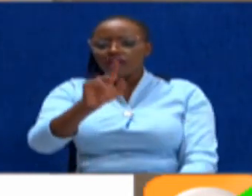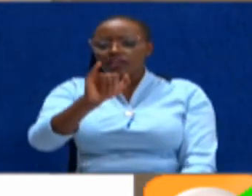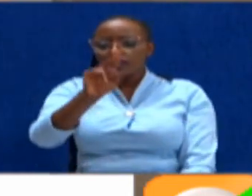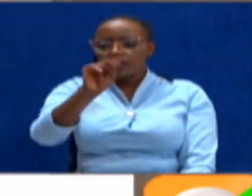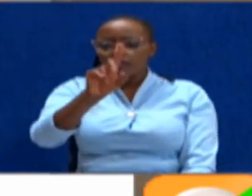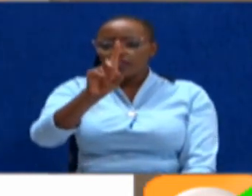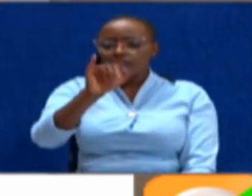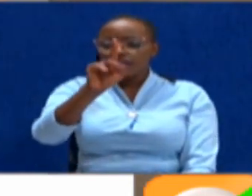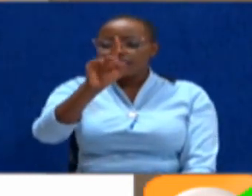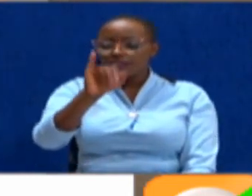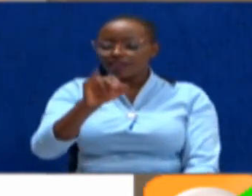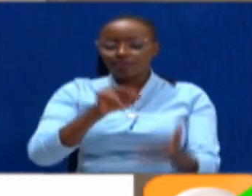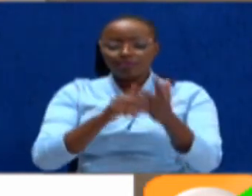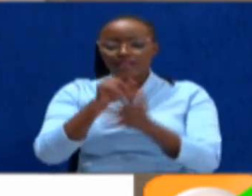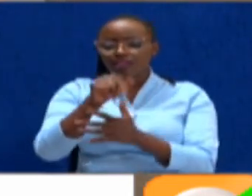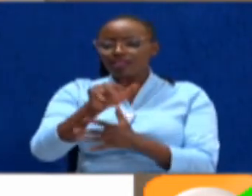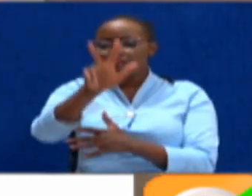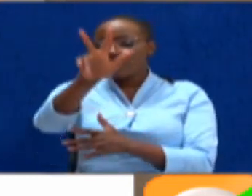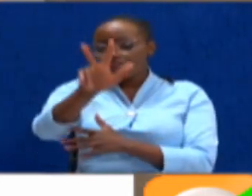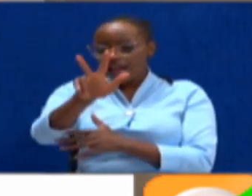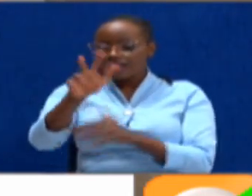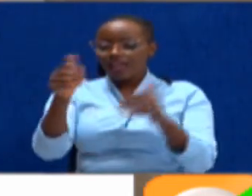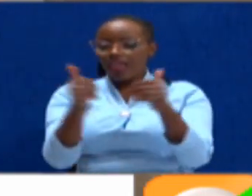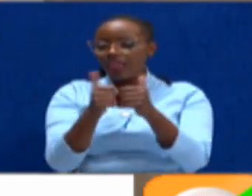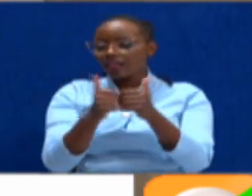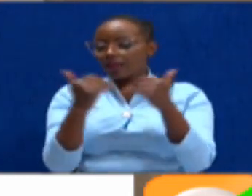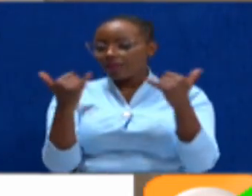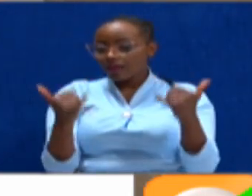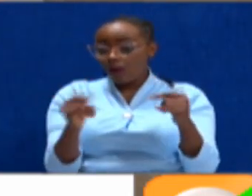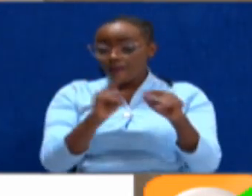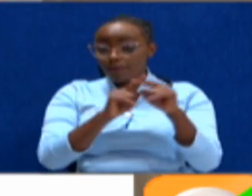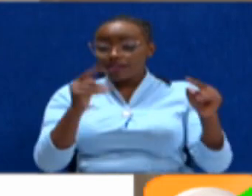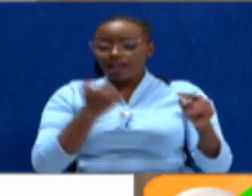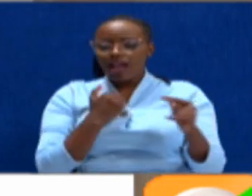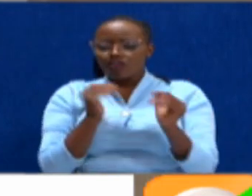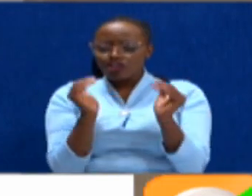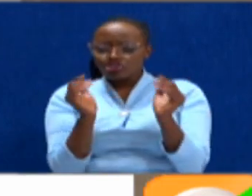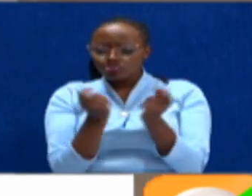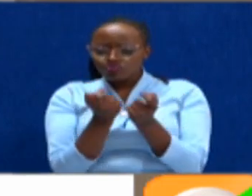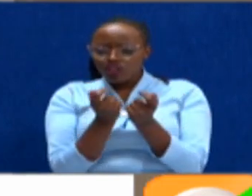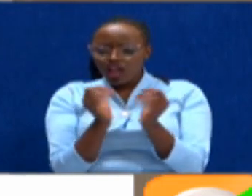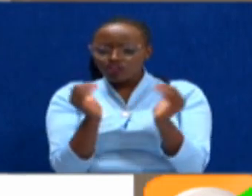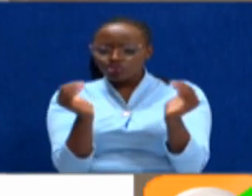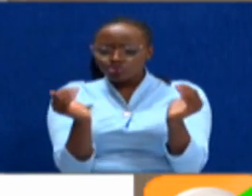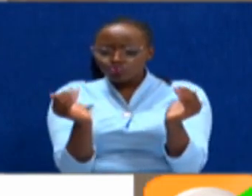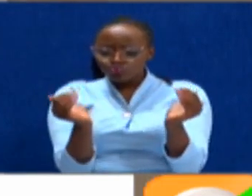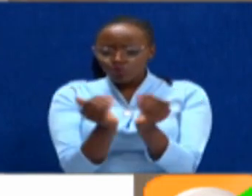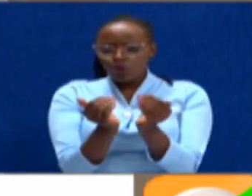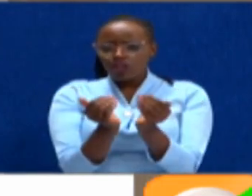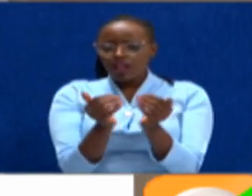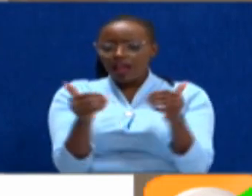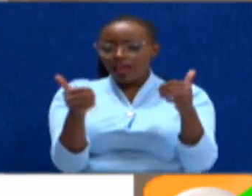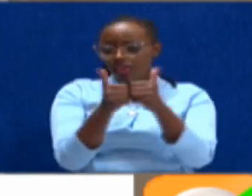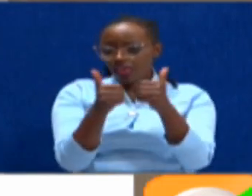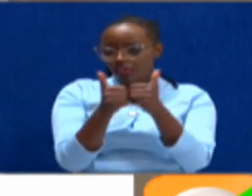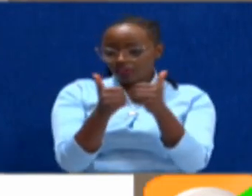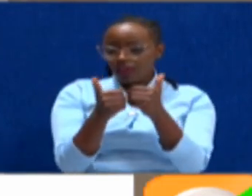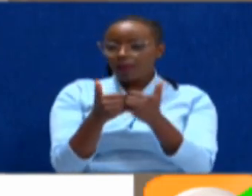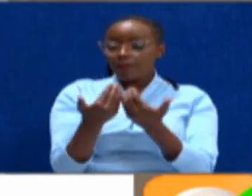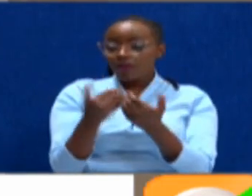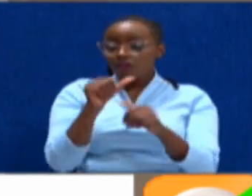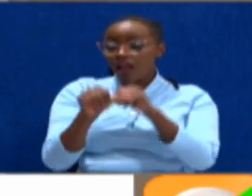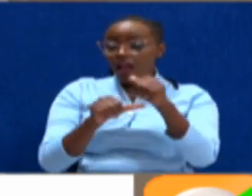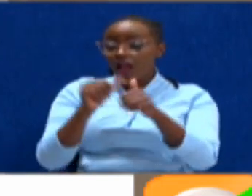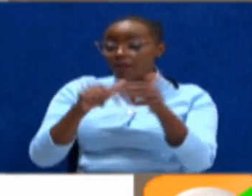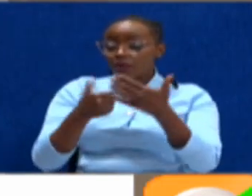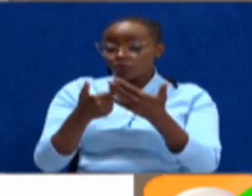situation. And so this is the third match, so to say. But there was a small match, a mini match, about a vote